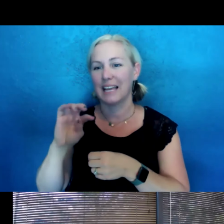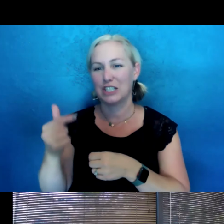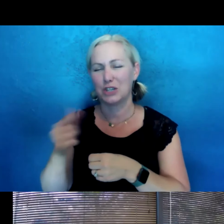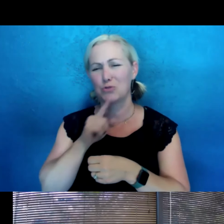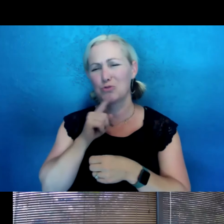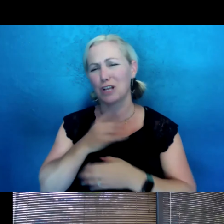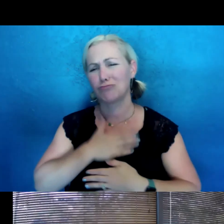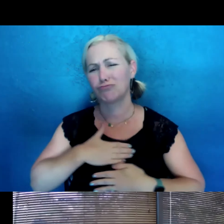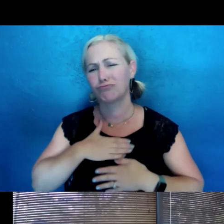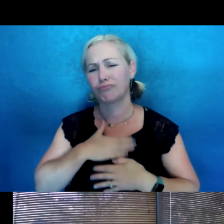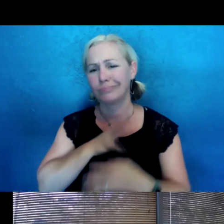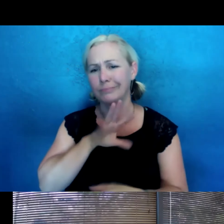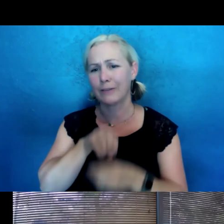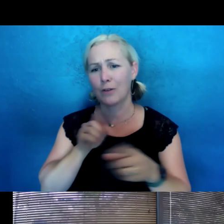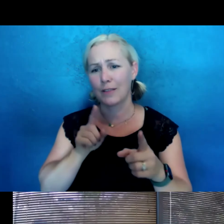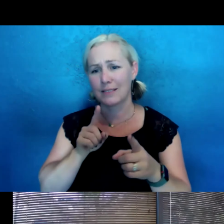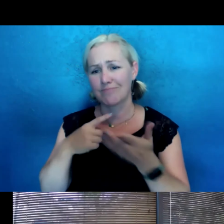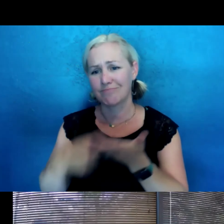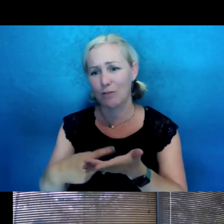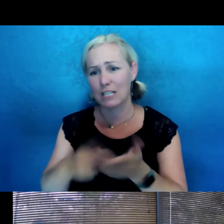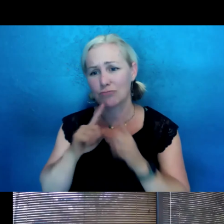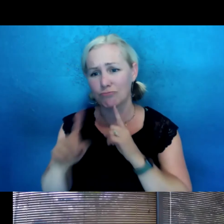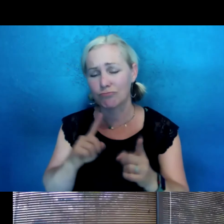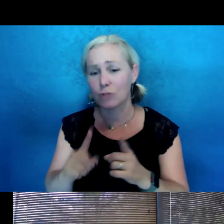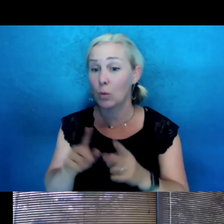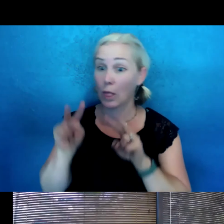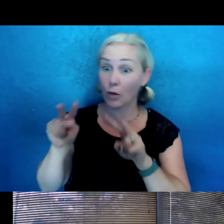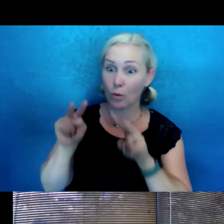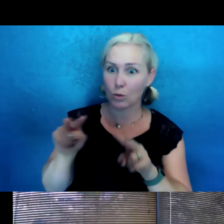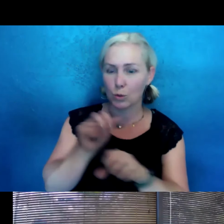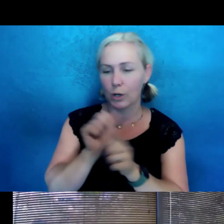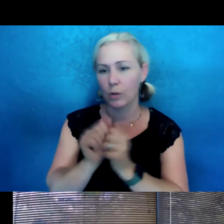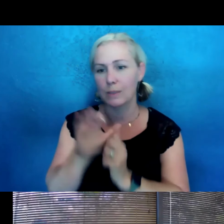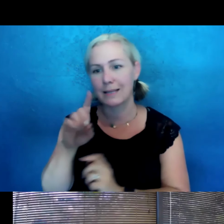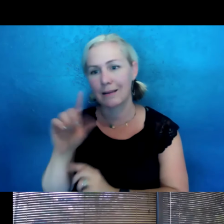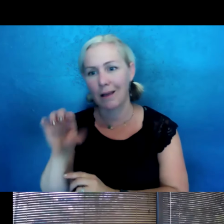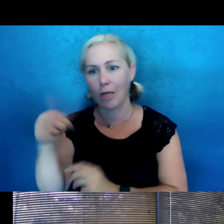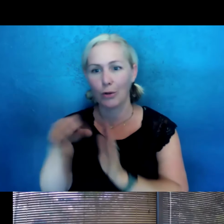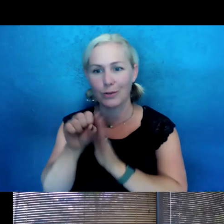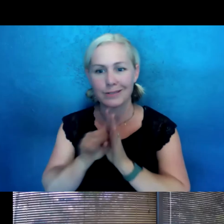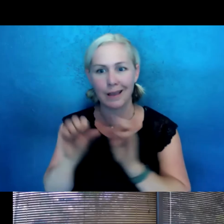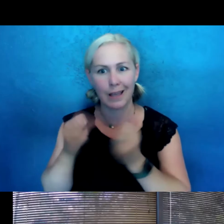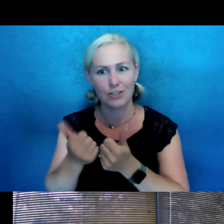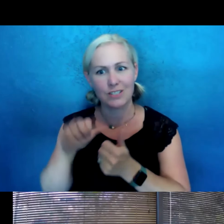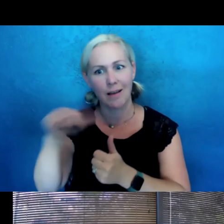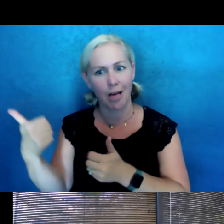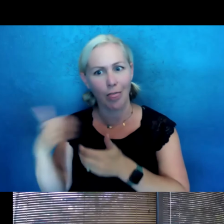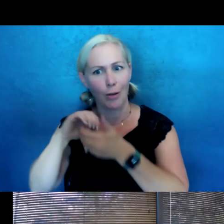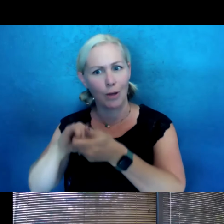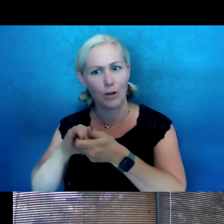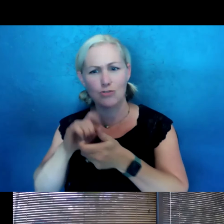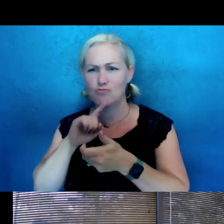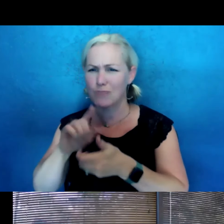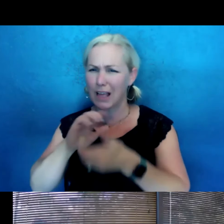conversation, and we look forward to working with CDA and other state agencies and also other partners, really to build